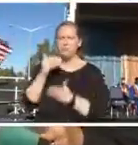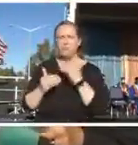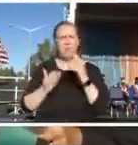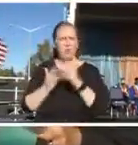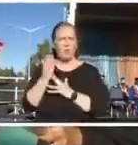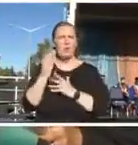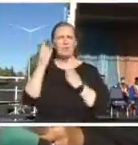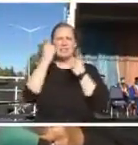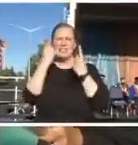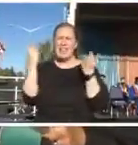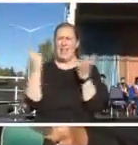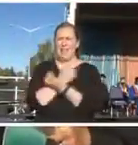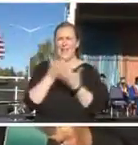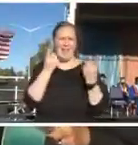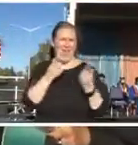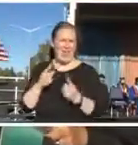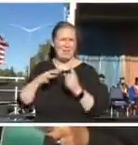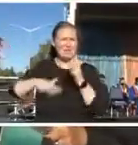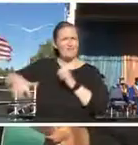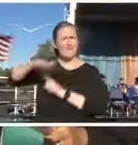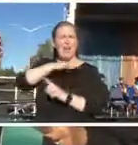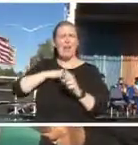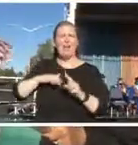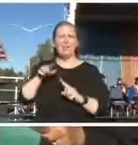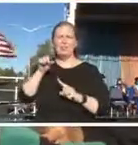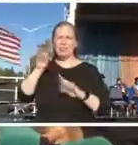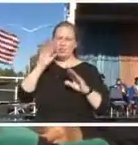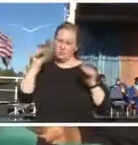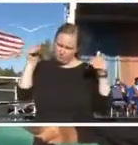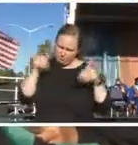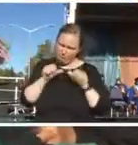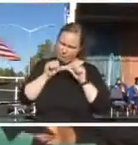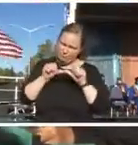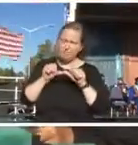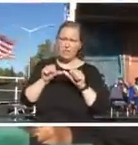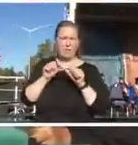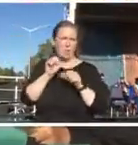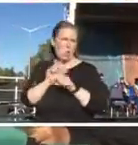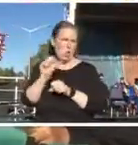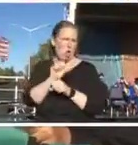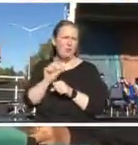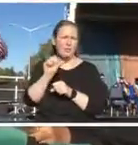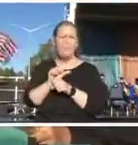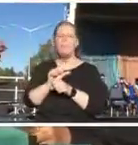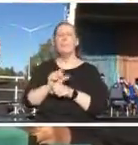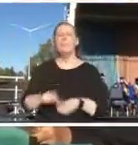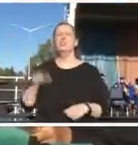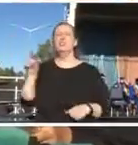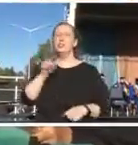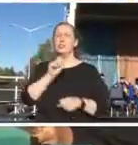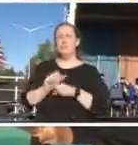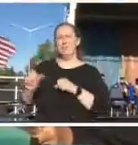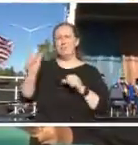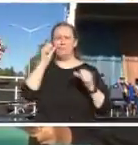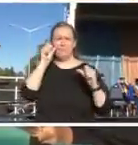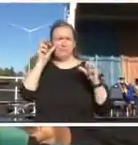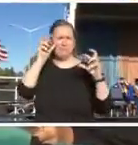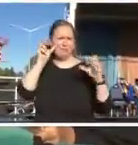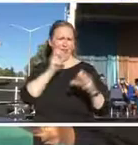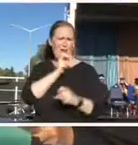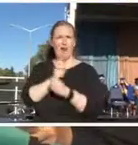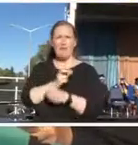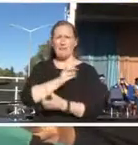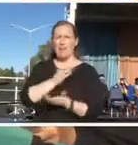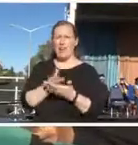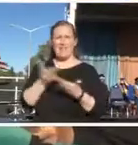all of the things that were happening around you. You held your head down and stayed forward and kept moving. You worked incredibly hard to get where you are. Now